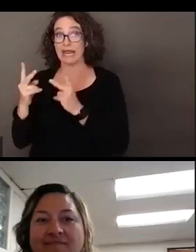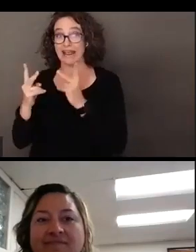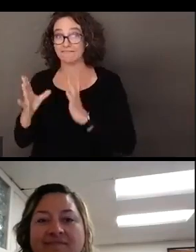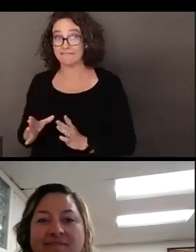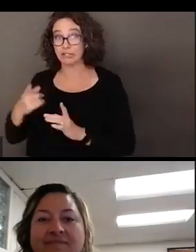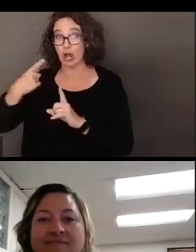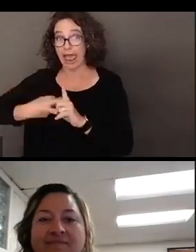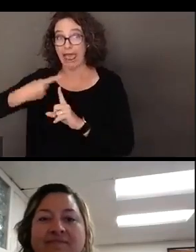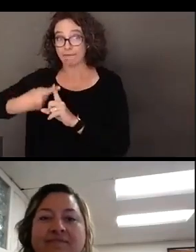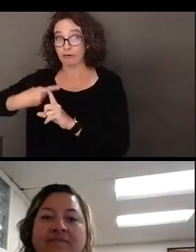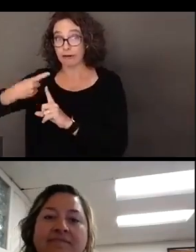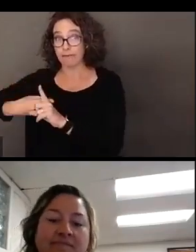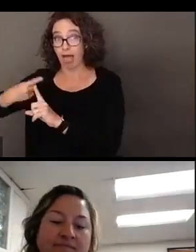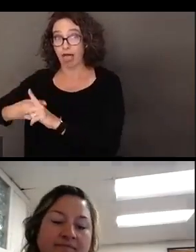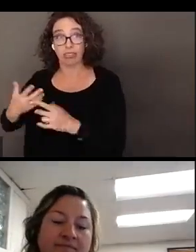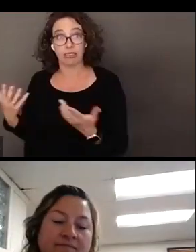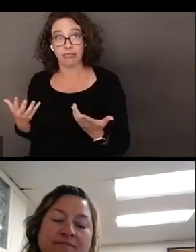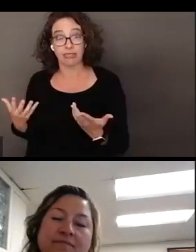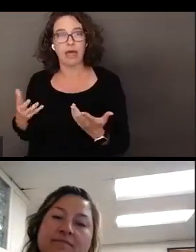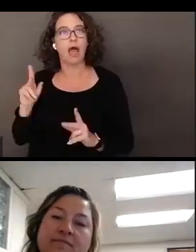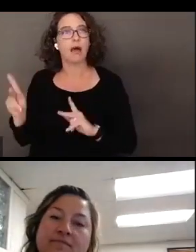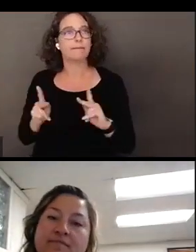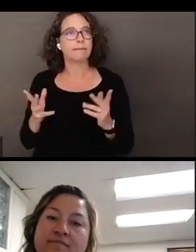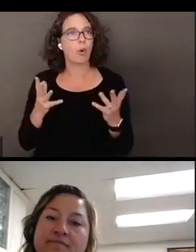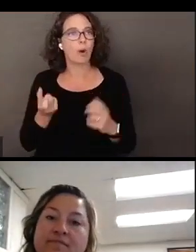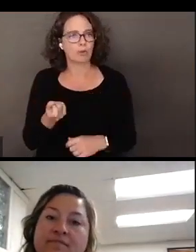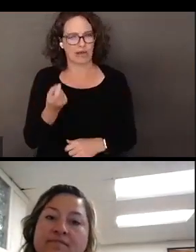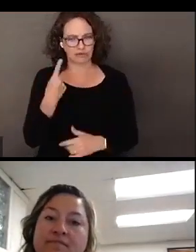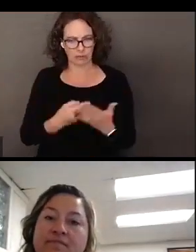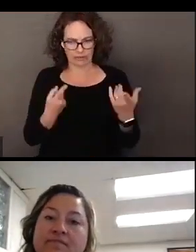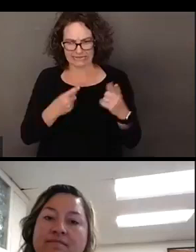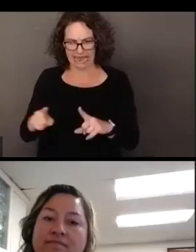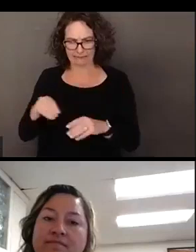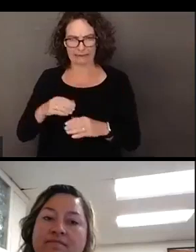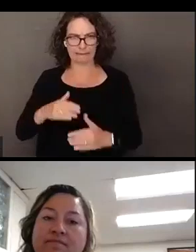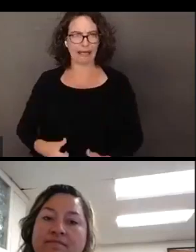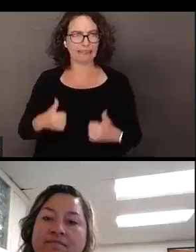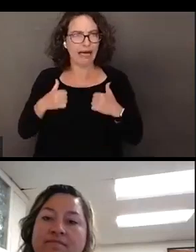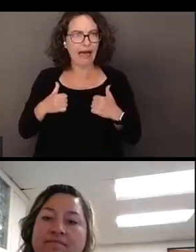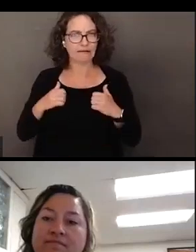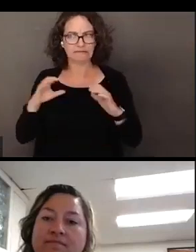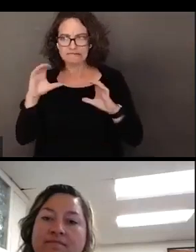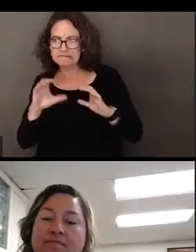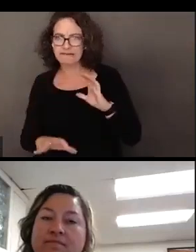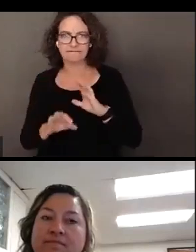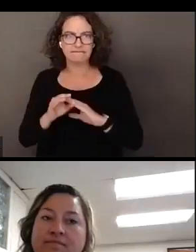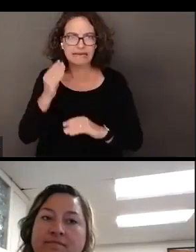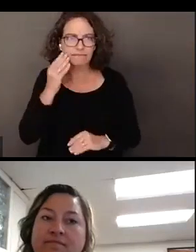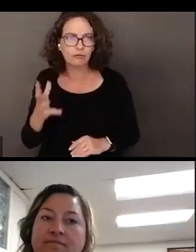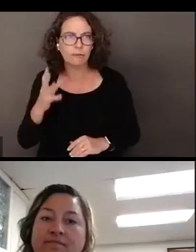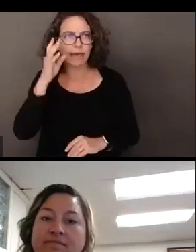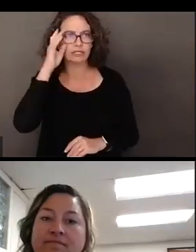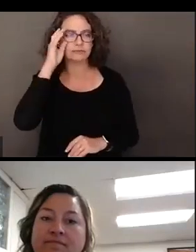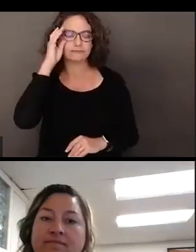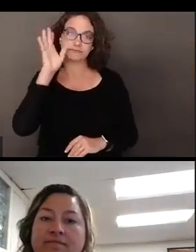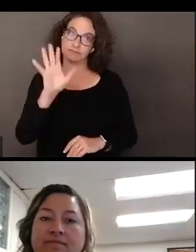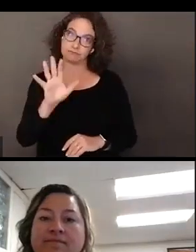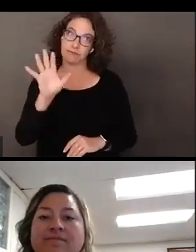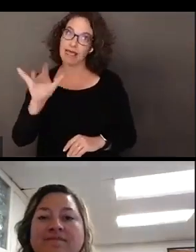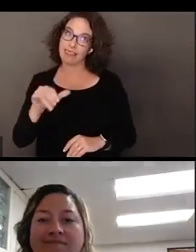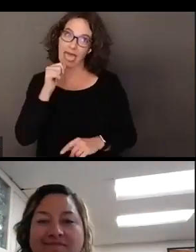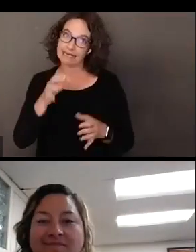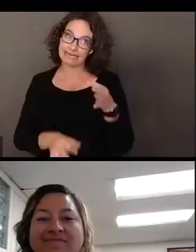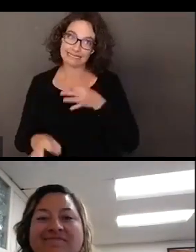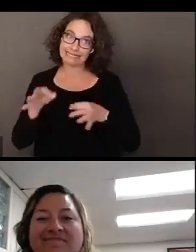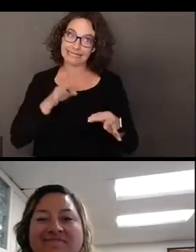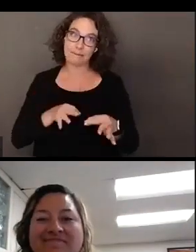what drives that is the need for people to understand what's going on in their lives, to get information, to get a better sense. Now, granted, that's no substitute for professional